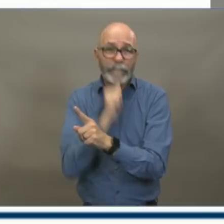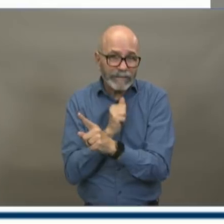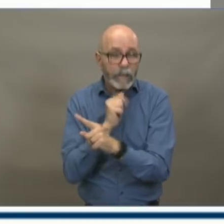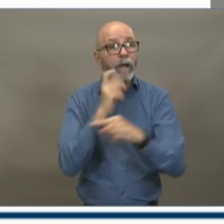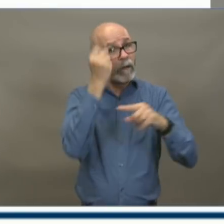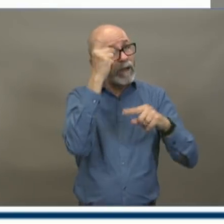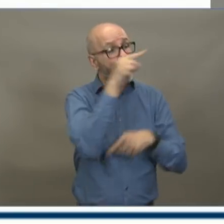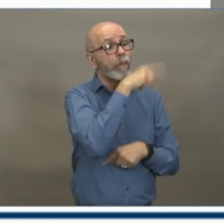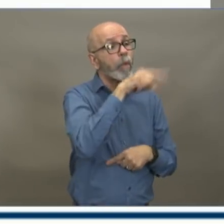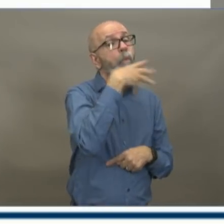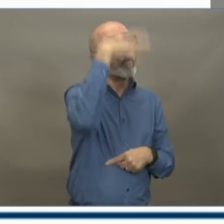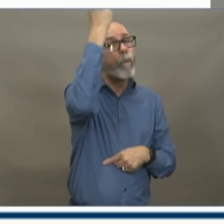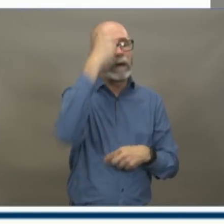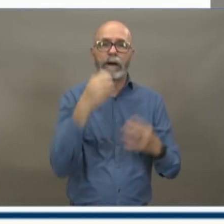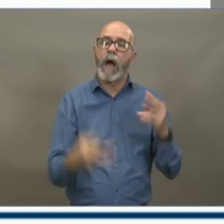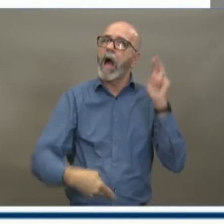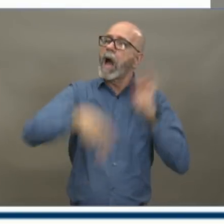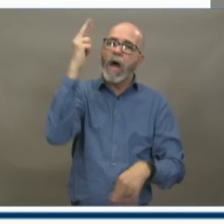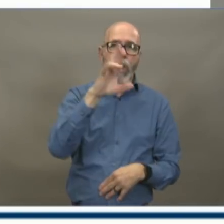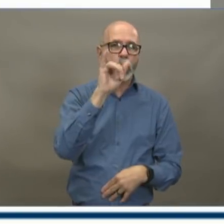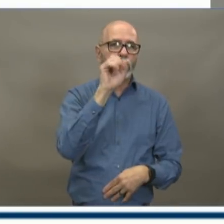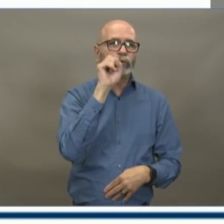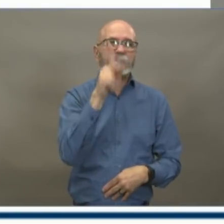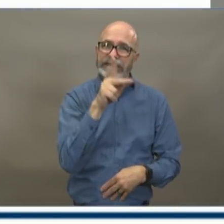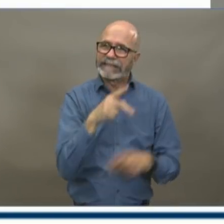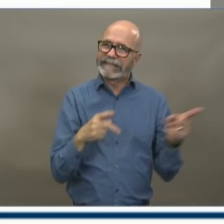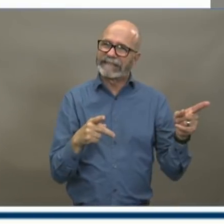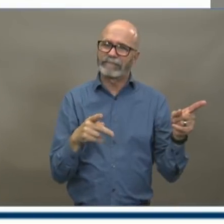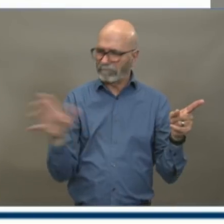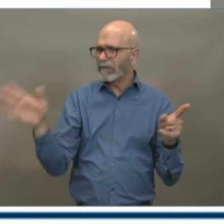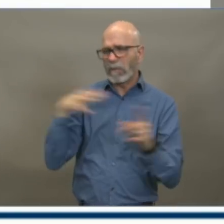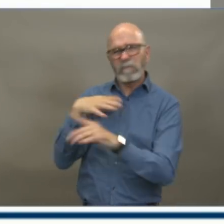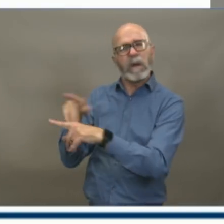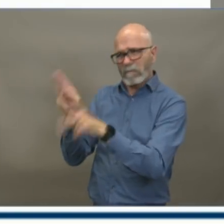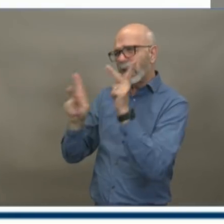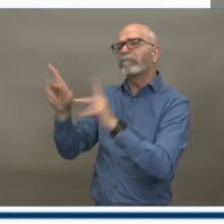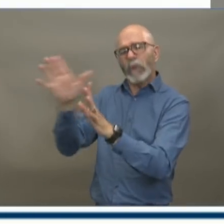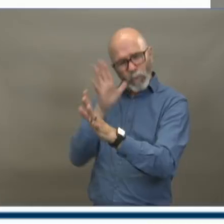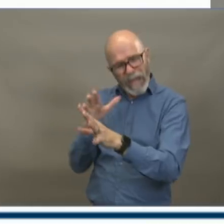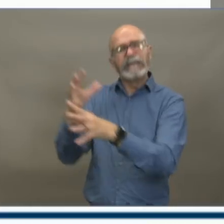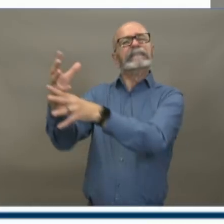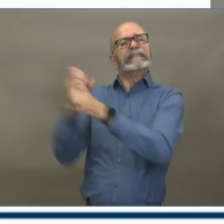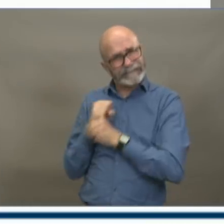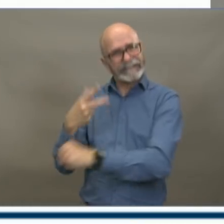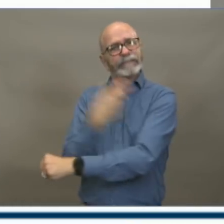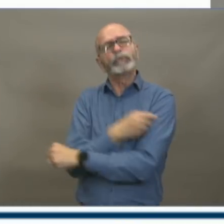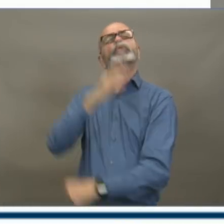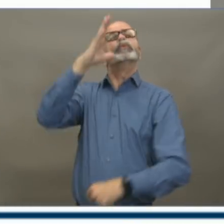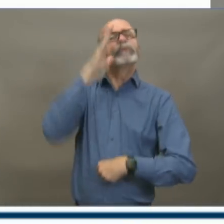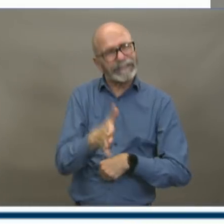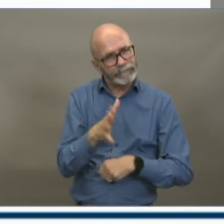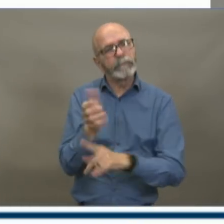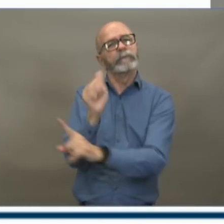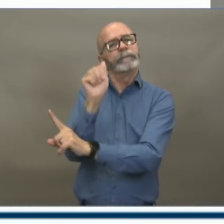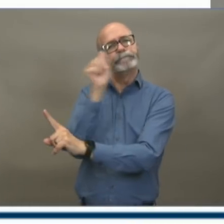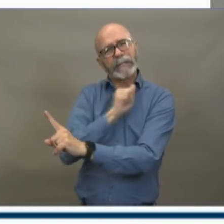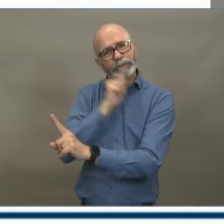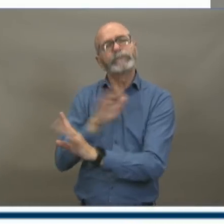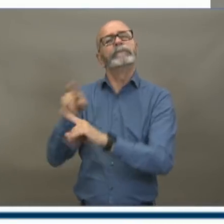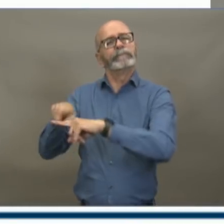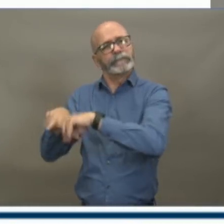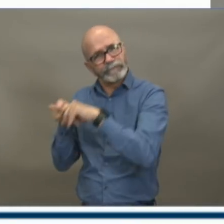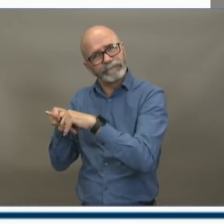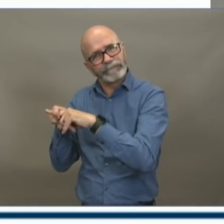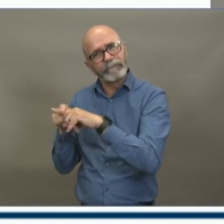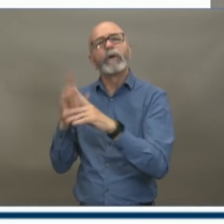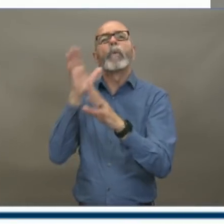There will be enough for all Nova Scotians. And our plan, we're still on target for all Nova Scotians having an opportunity